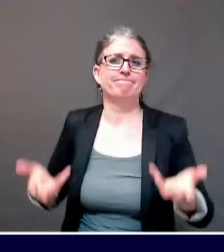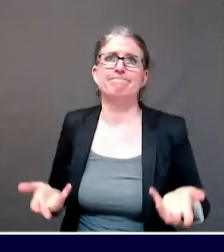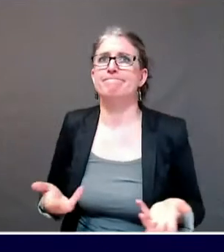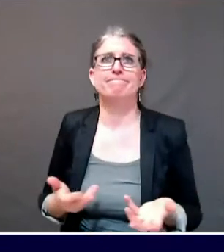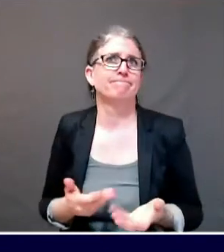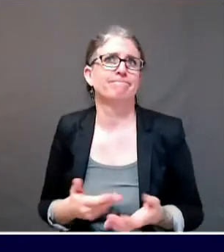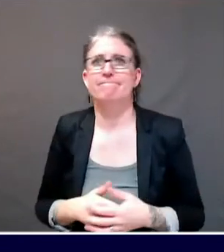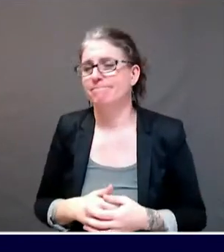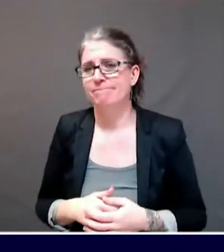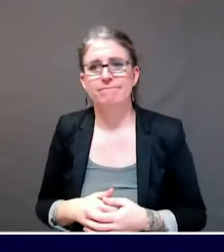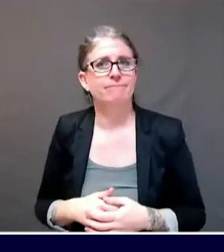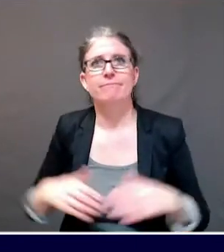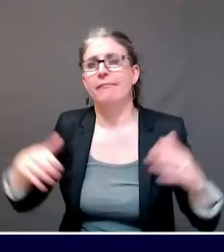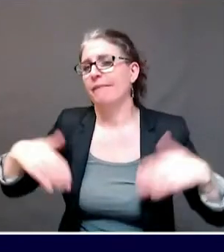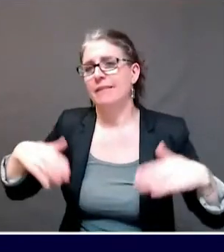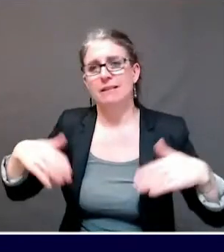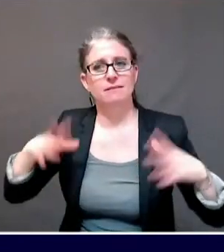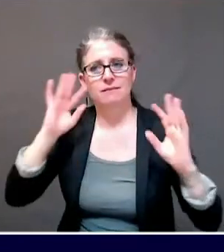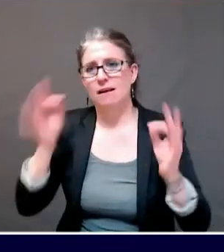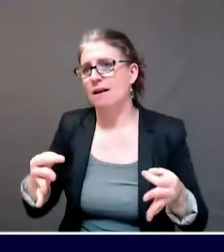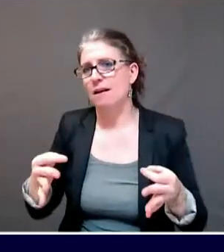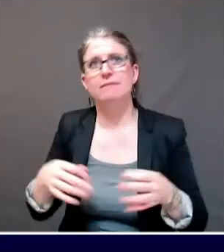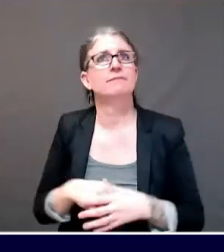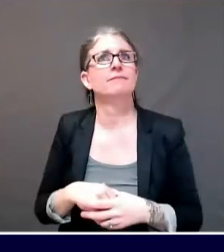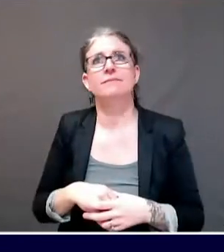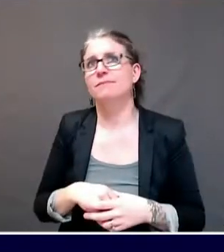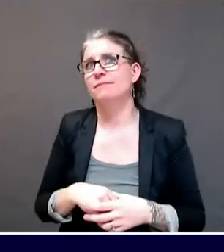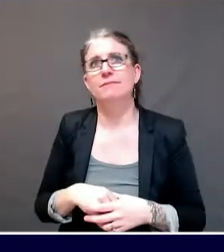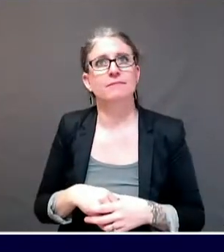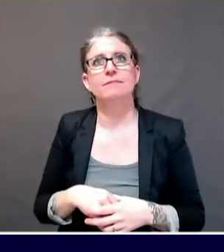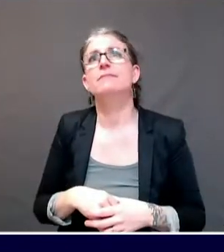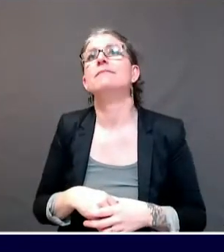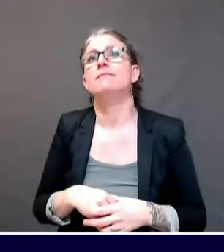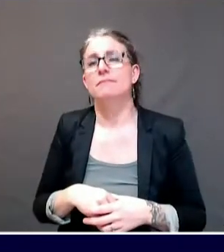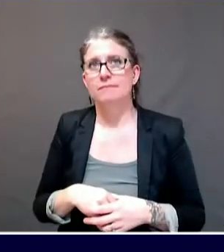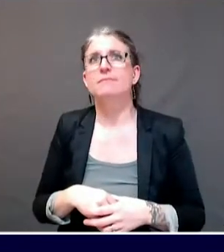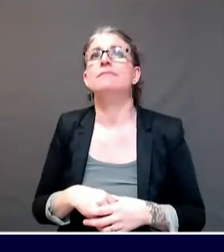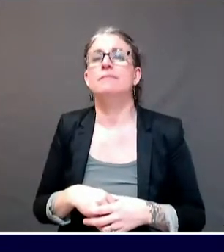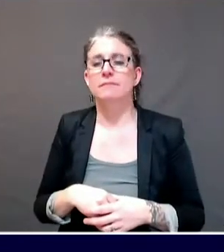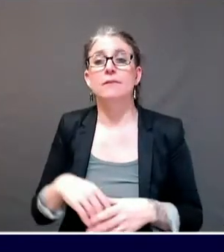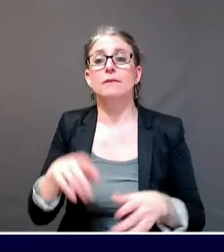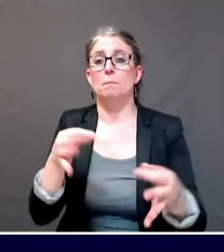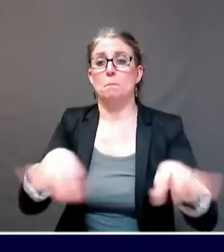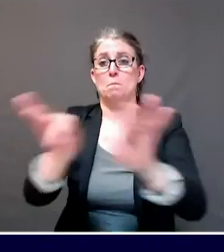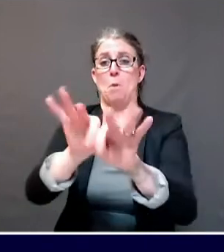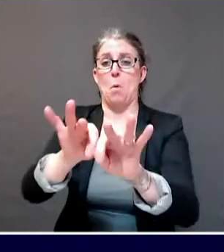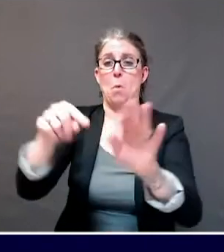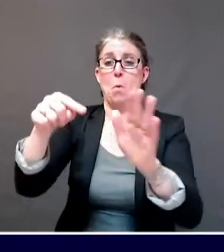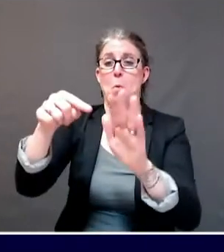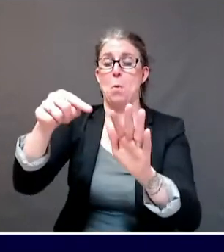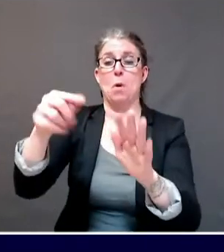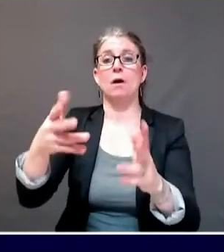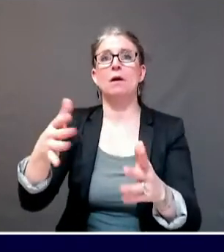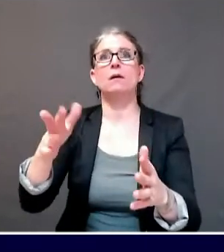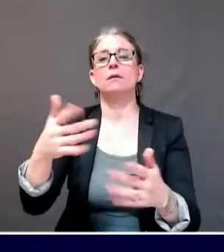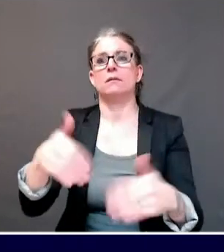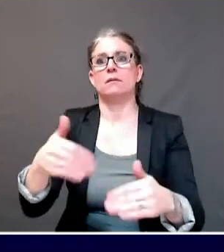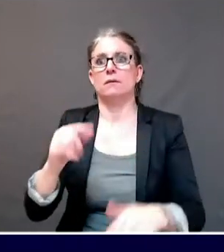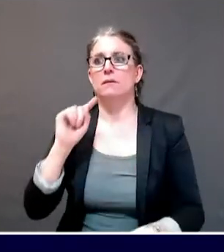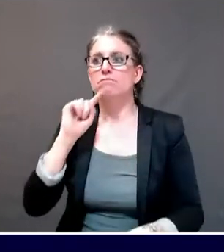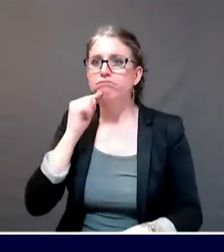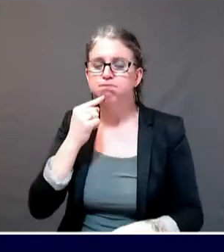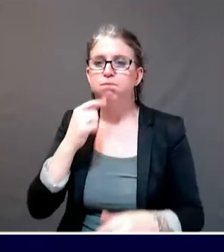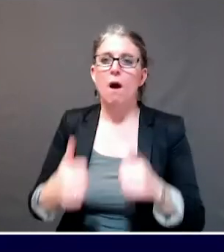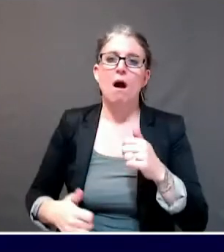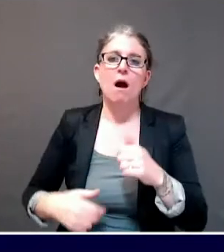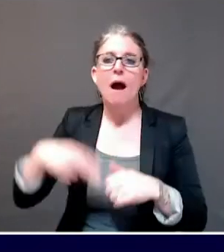same metrics, exposure risk, so on and so forth. So that is exactly right, Joe. No decisions have been made. In addition, we